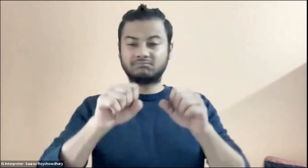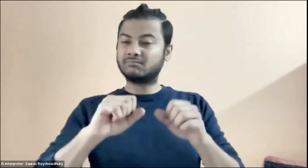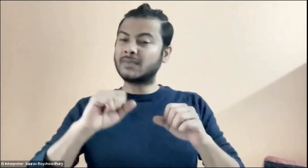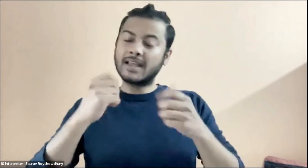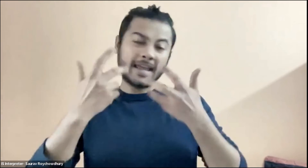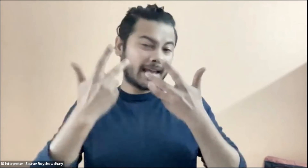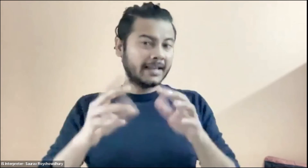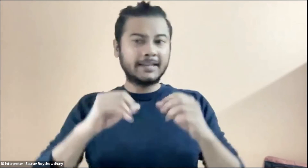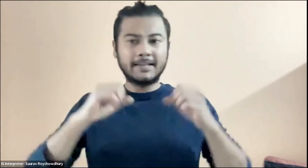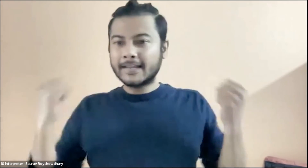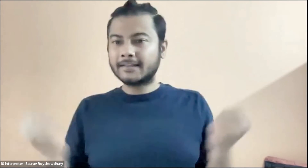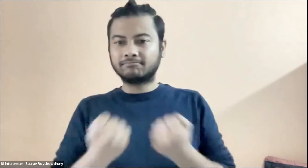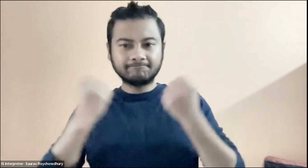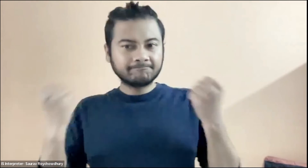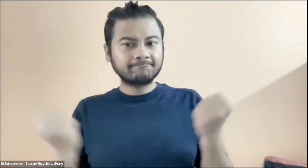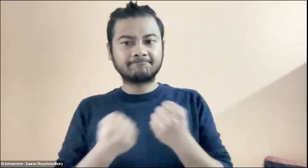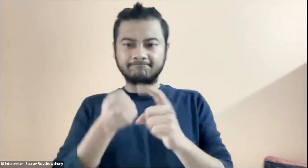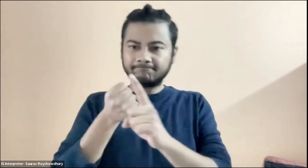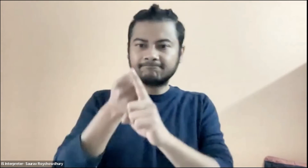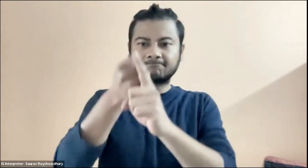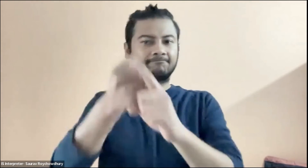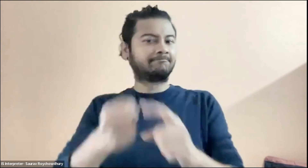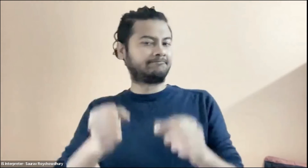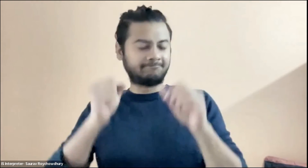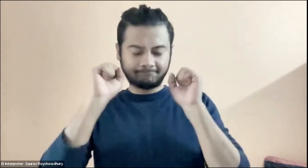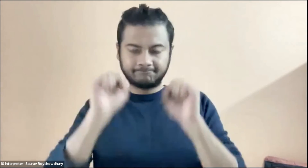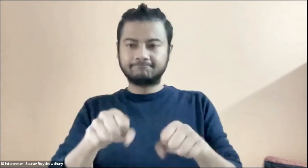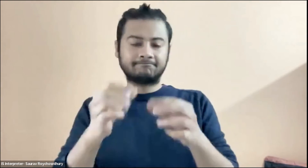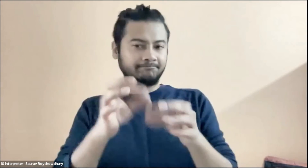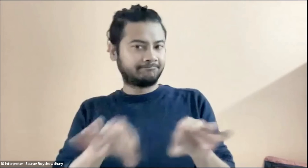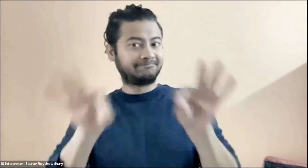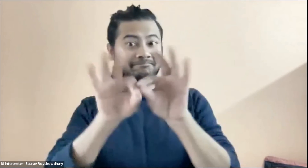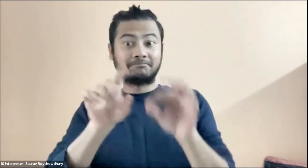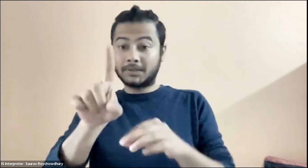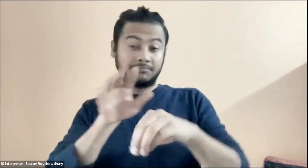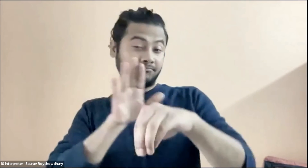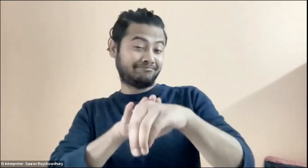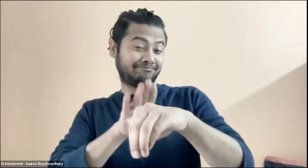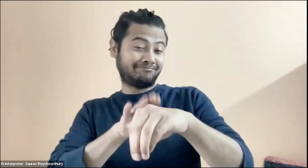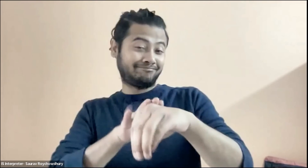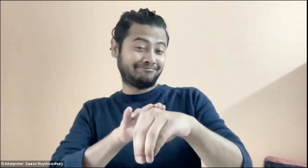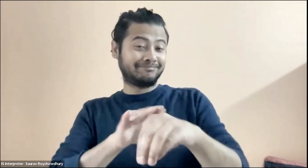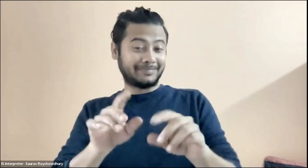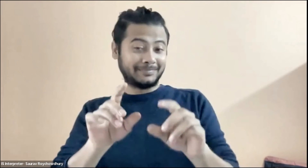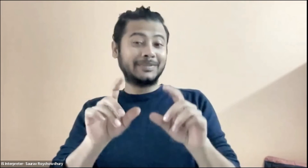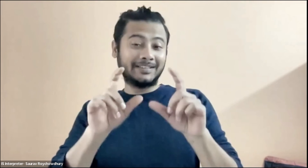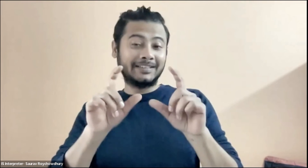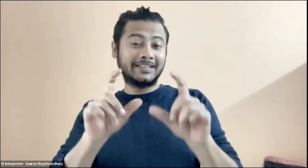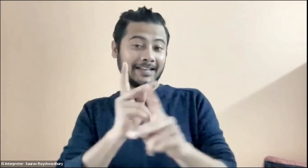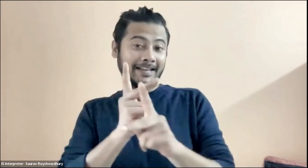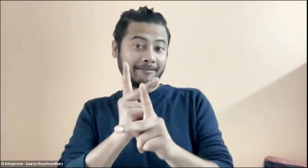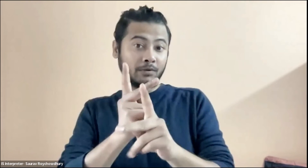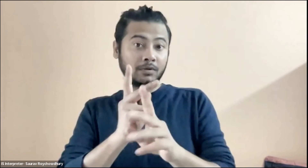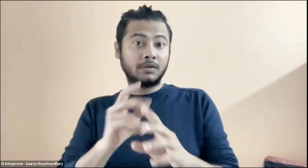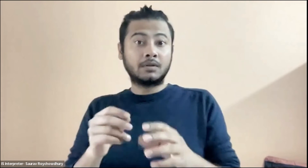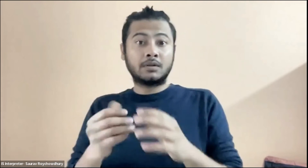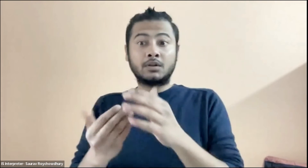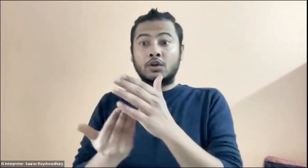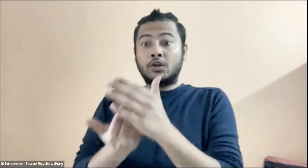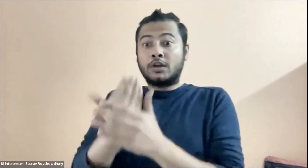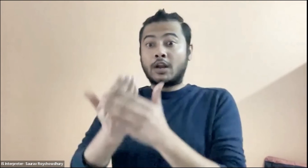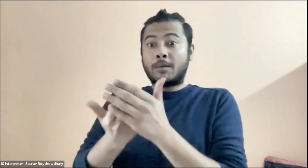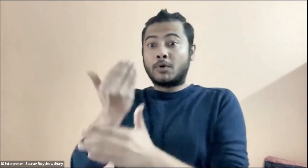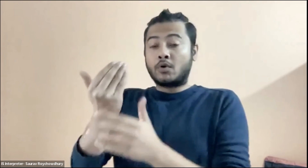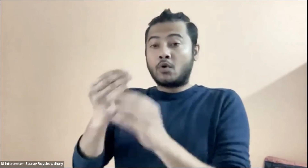to also raise some caution. Number one is the number of international agreements have increased, but countries